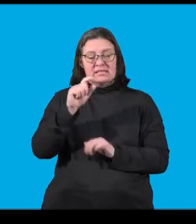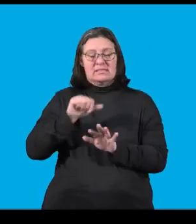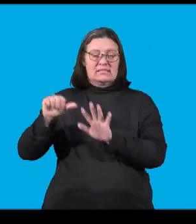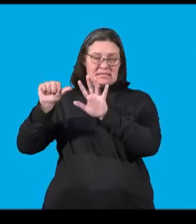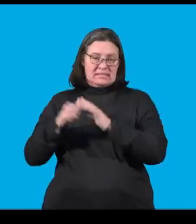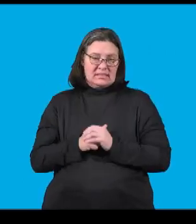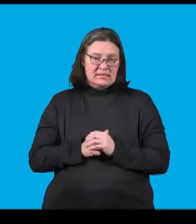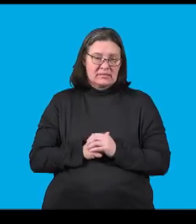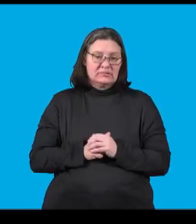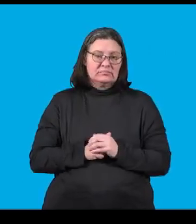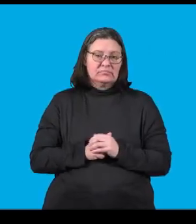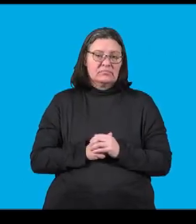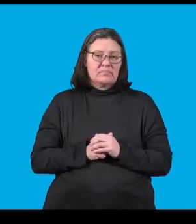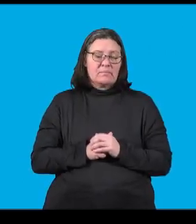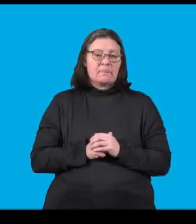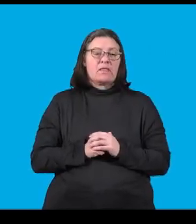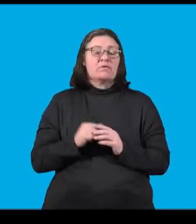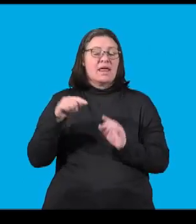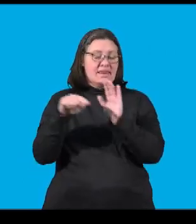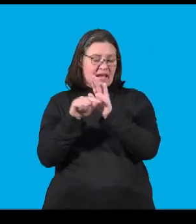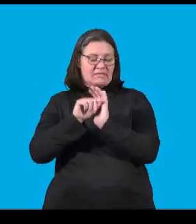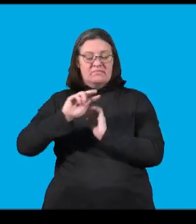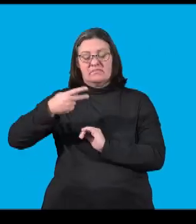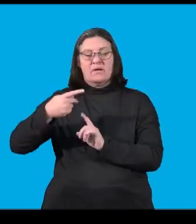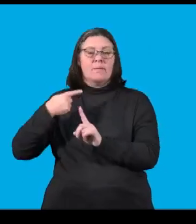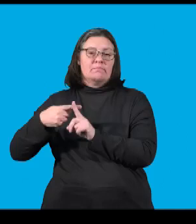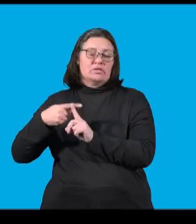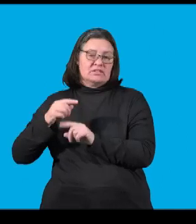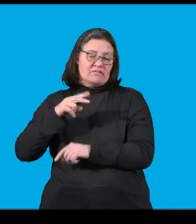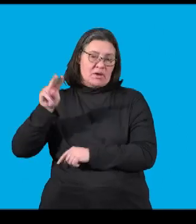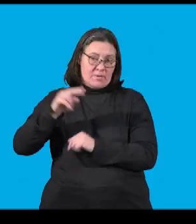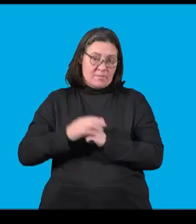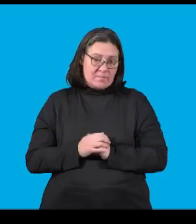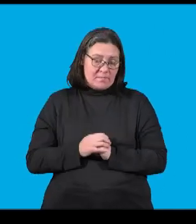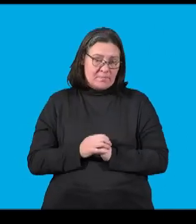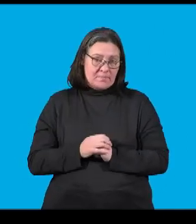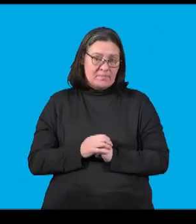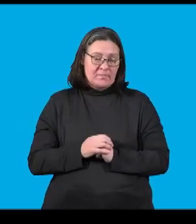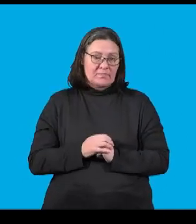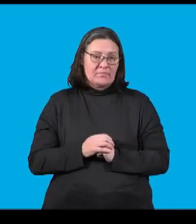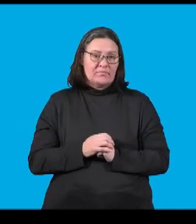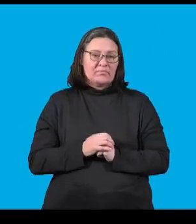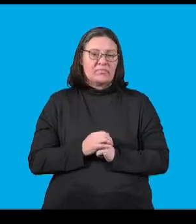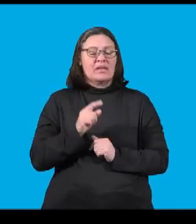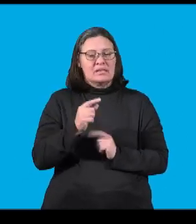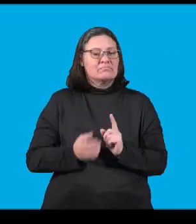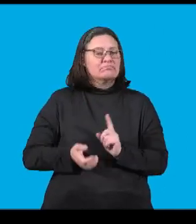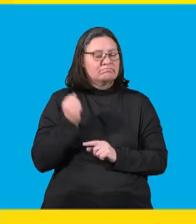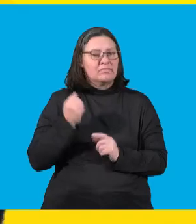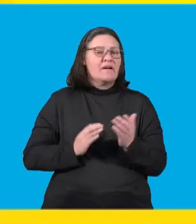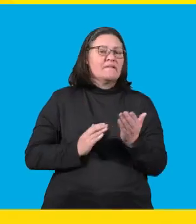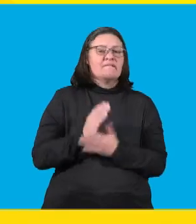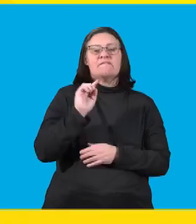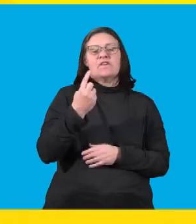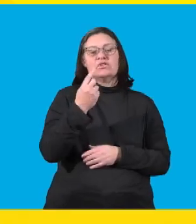over x to the power of 6. Again, rewriting my negative power with a positive power. Okay. So that's